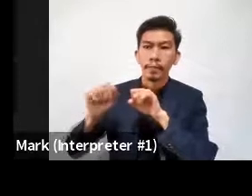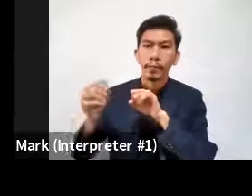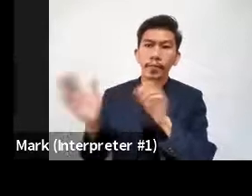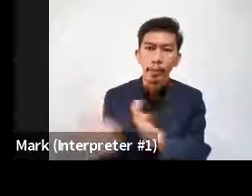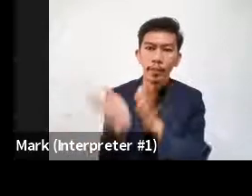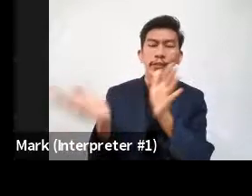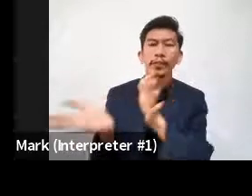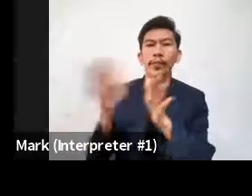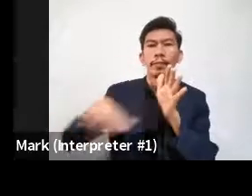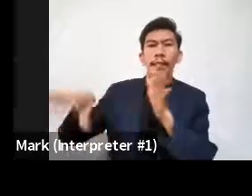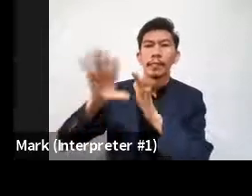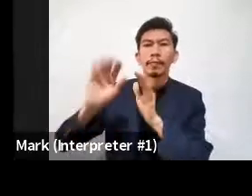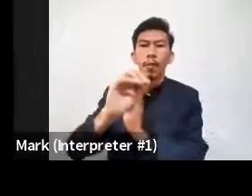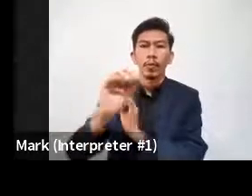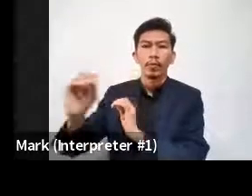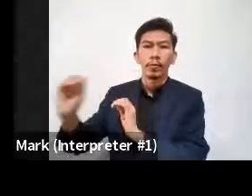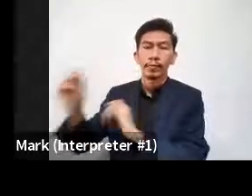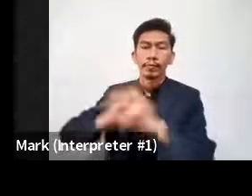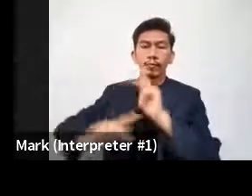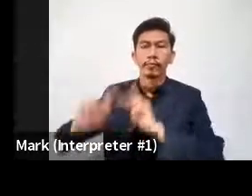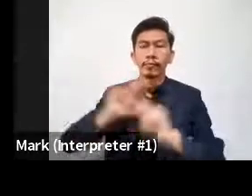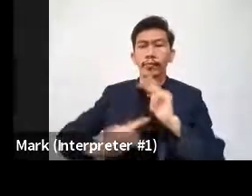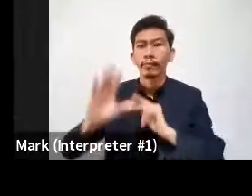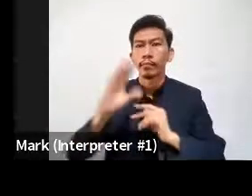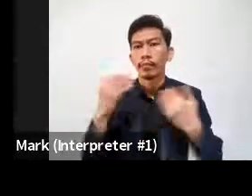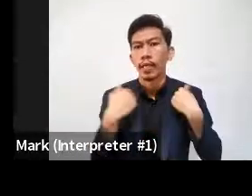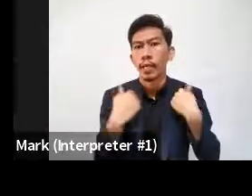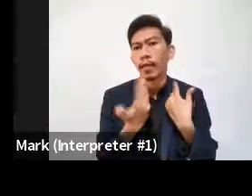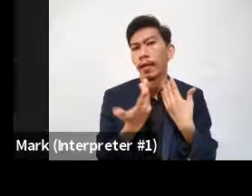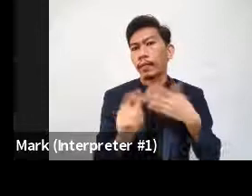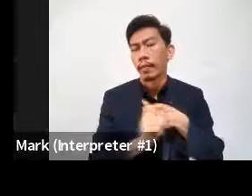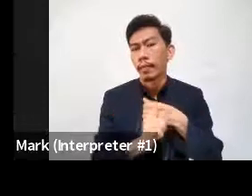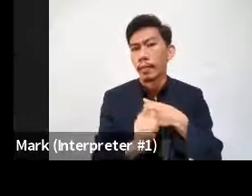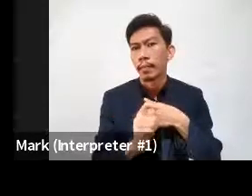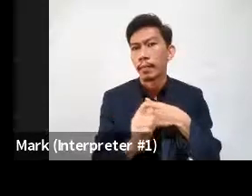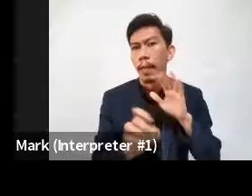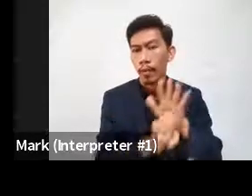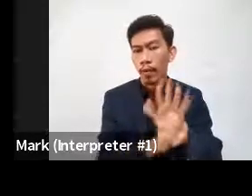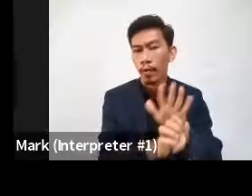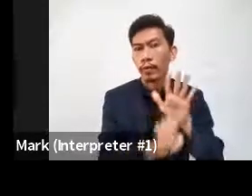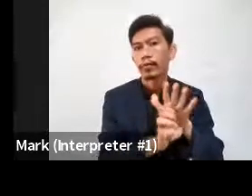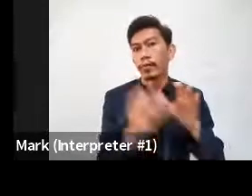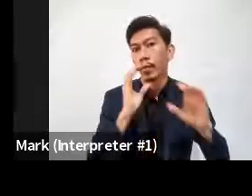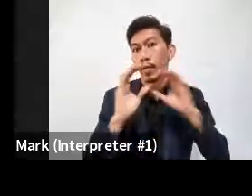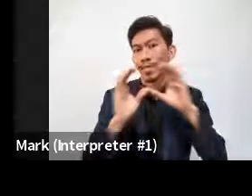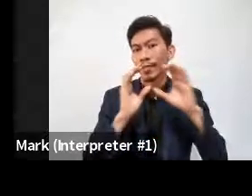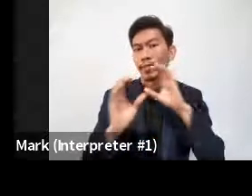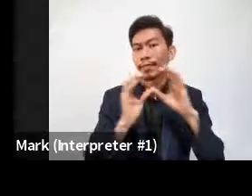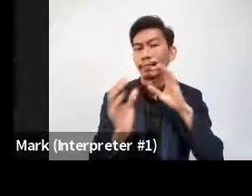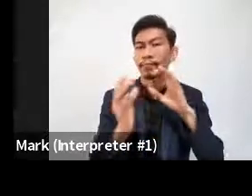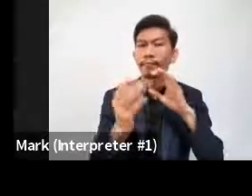No? So we also provided already the draft communication materials that they can modify, and